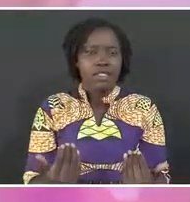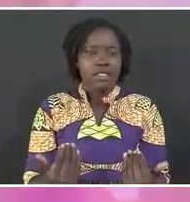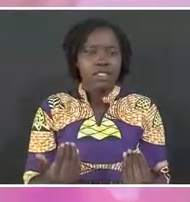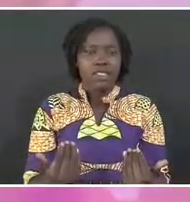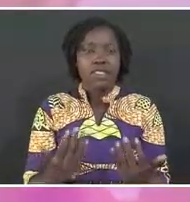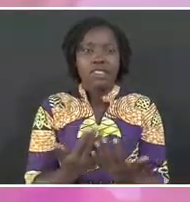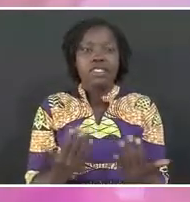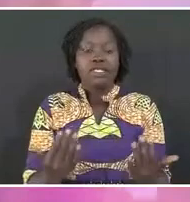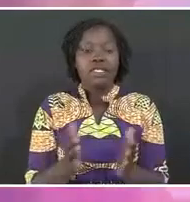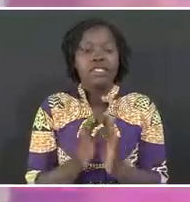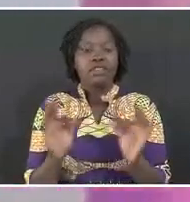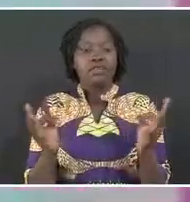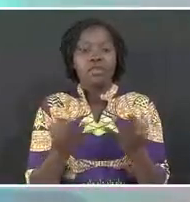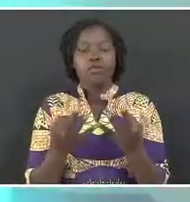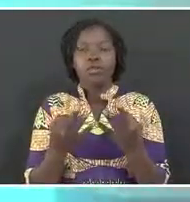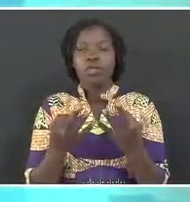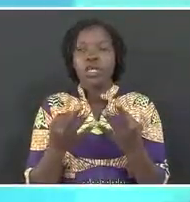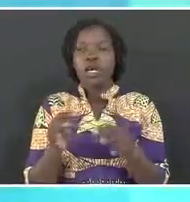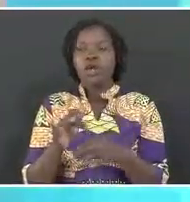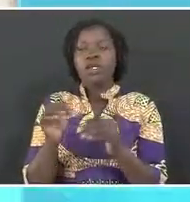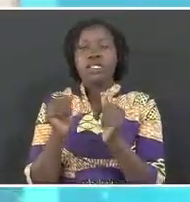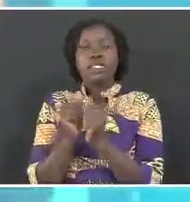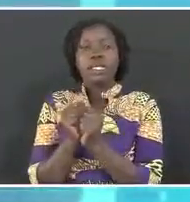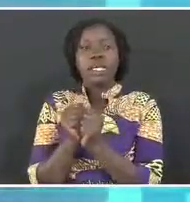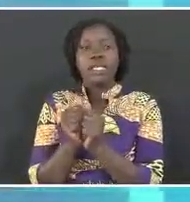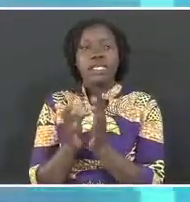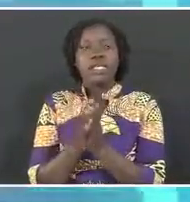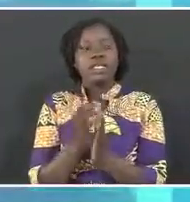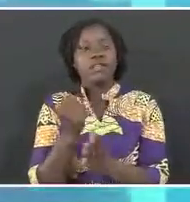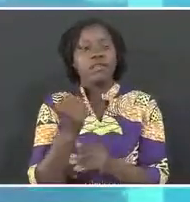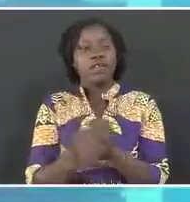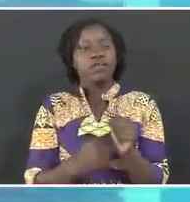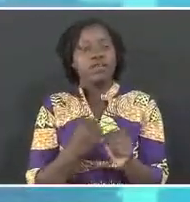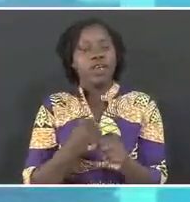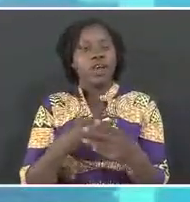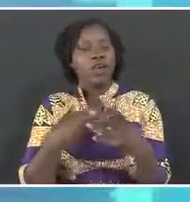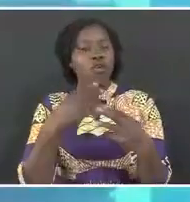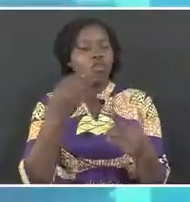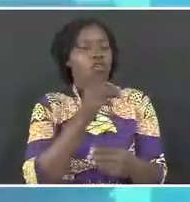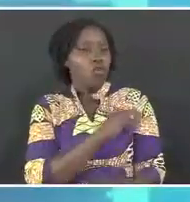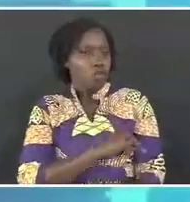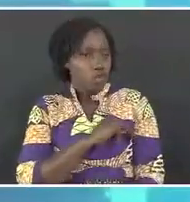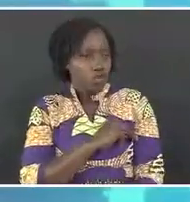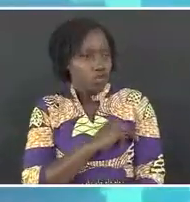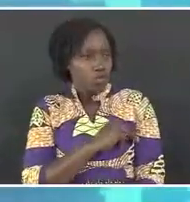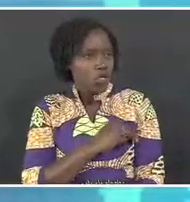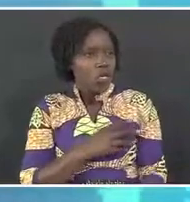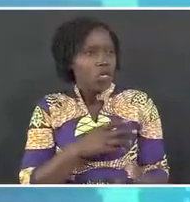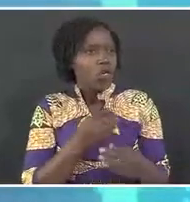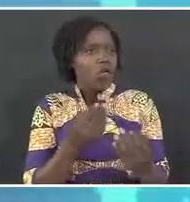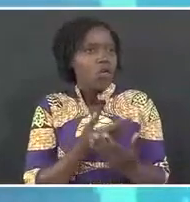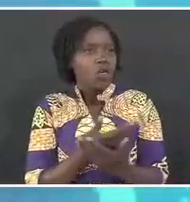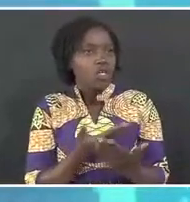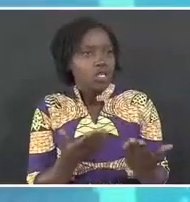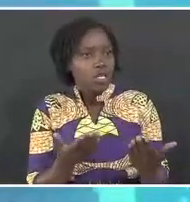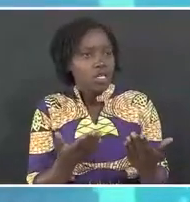my family, we went with a 10-year-old and a 5-year-old for mission. And we are going there,